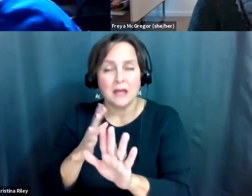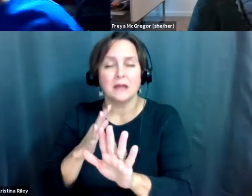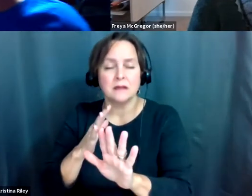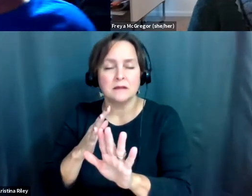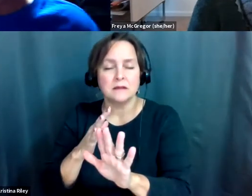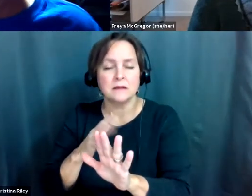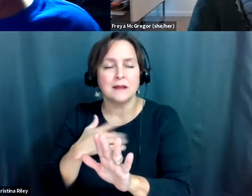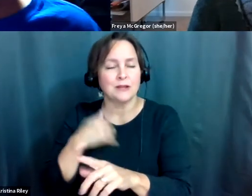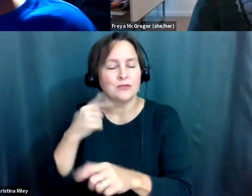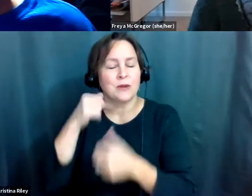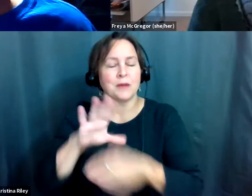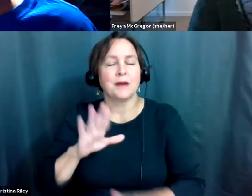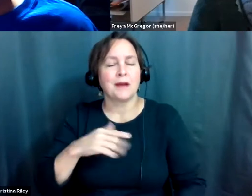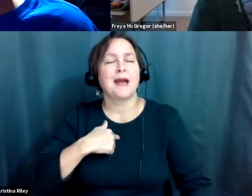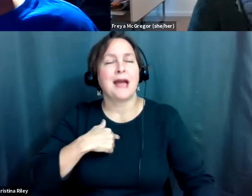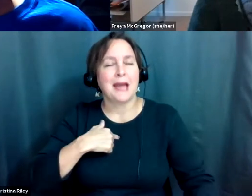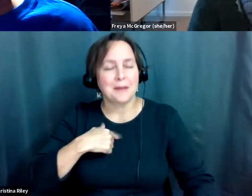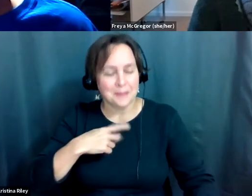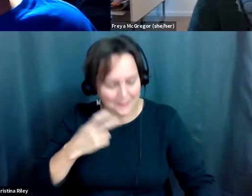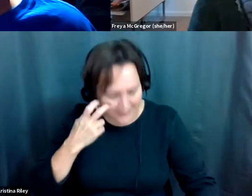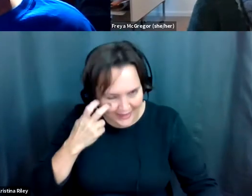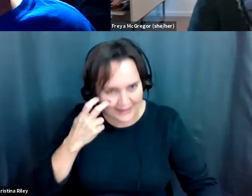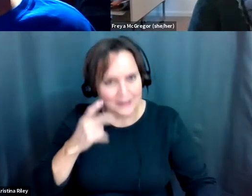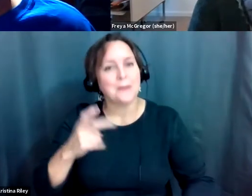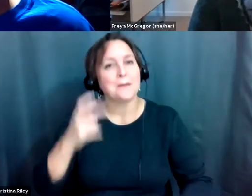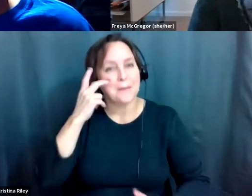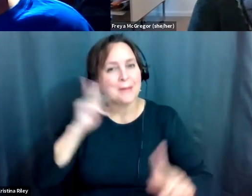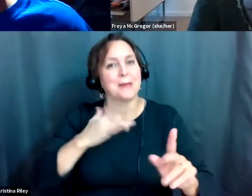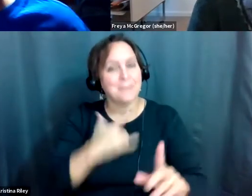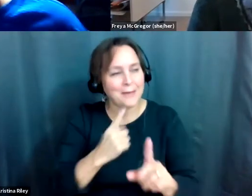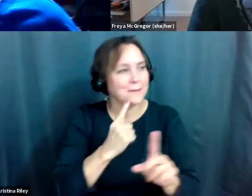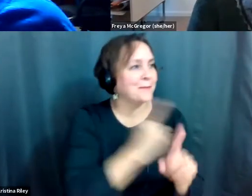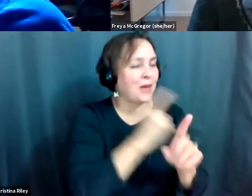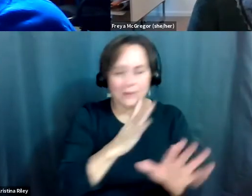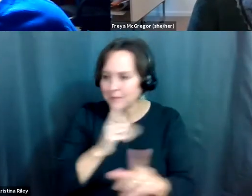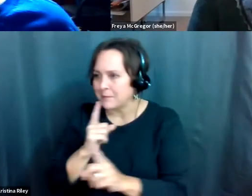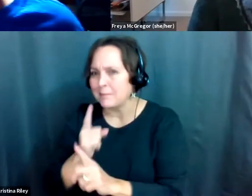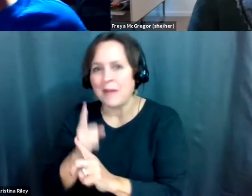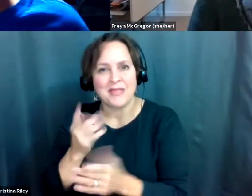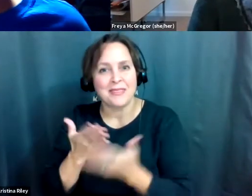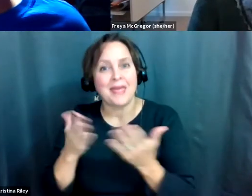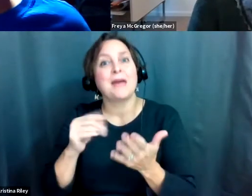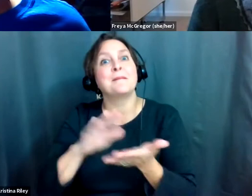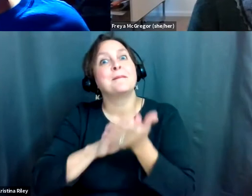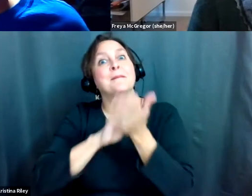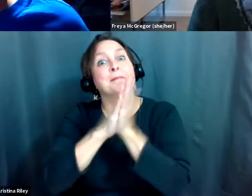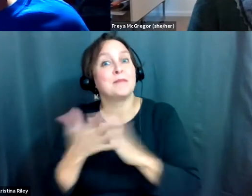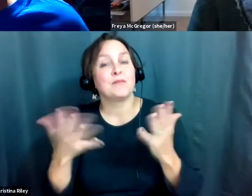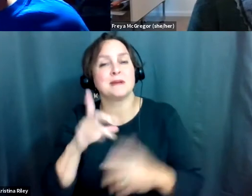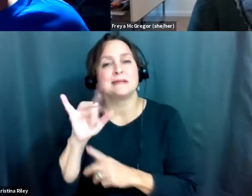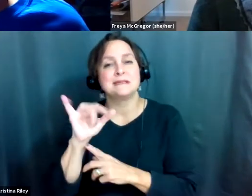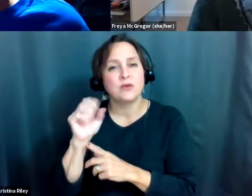am a blind person, blind people do bump into things. And by it, blind people also get disoriented at times.